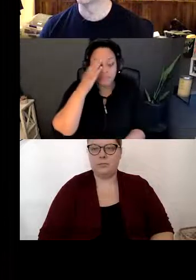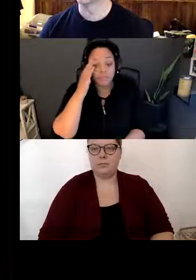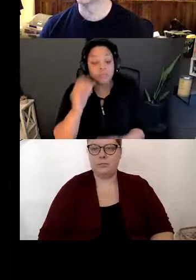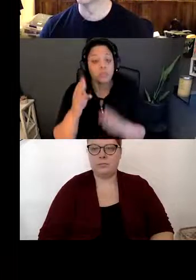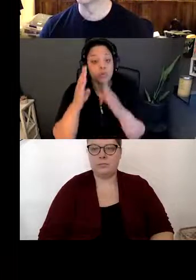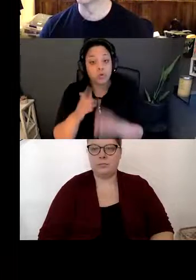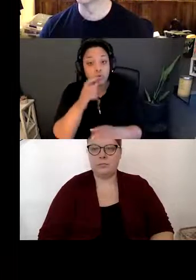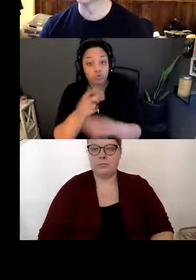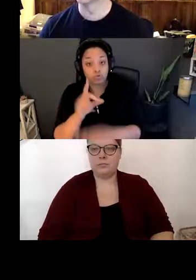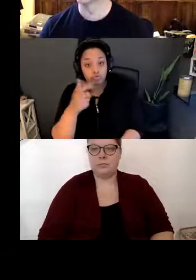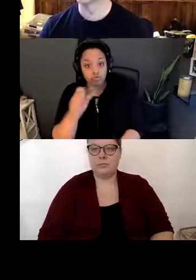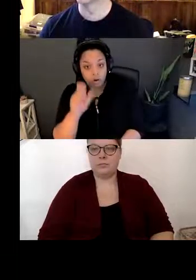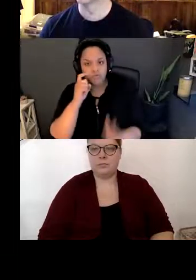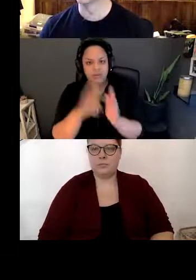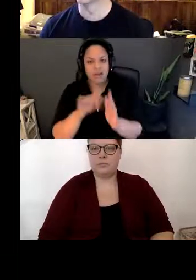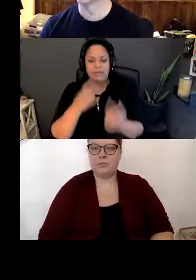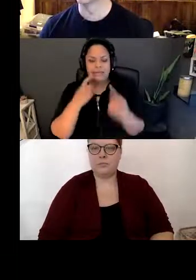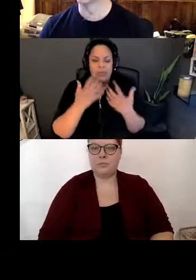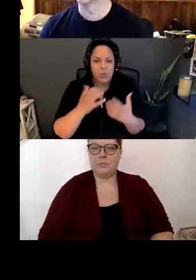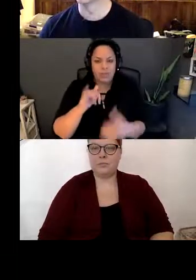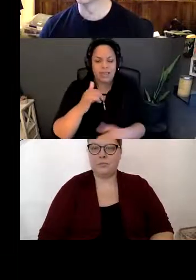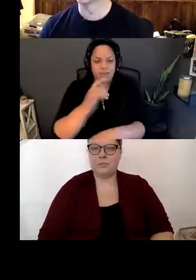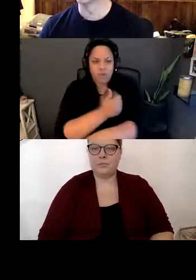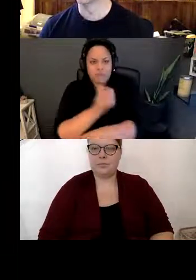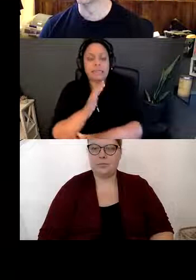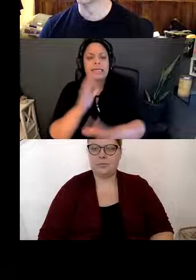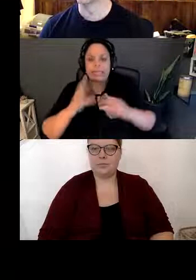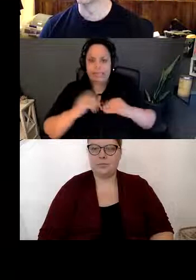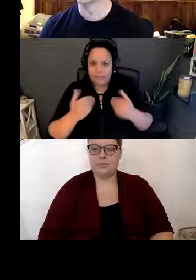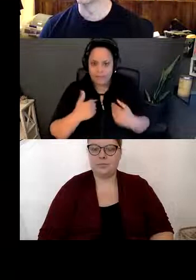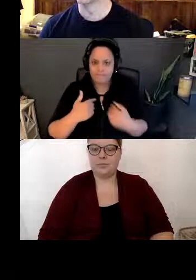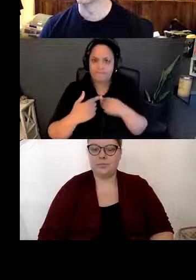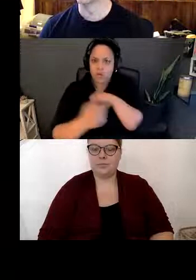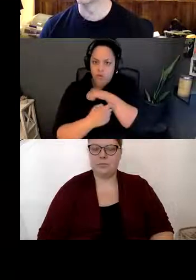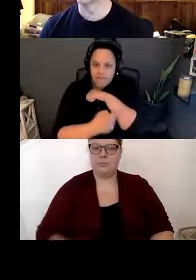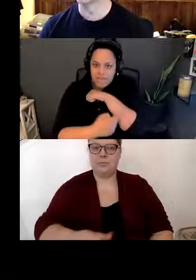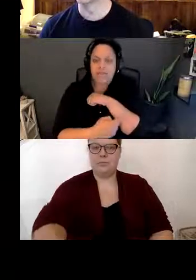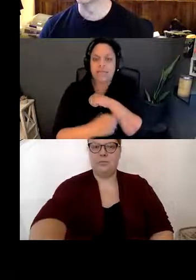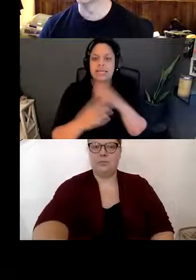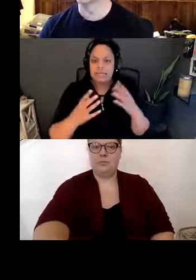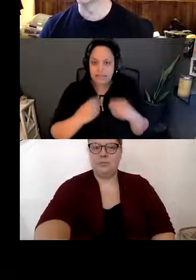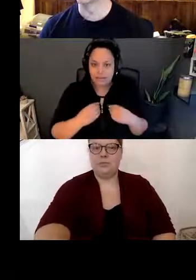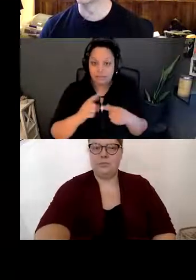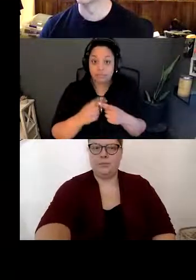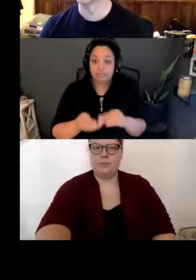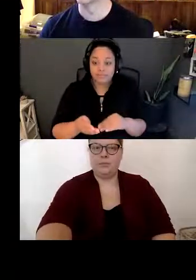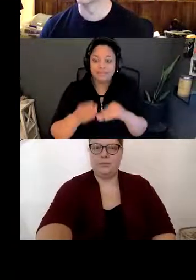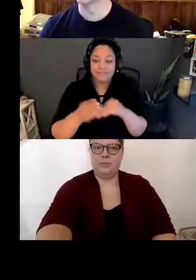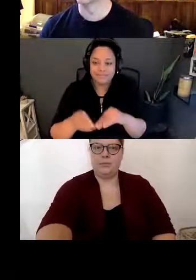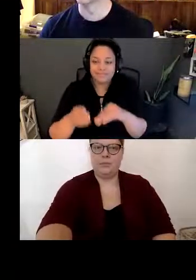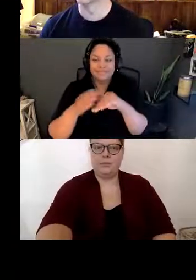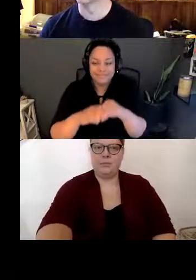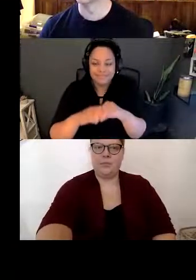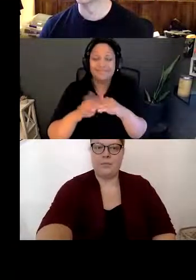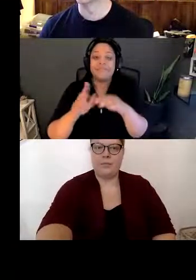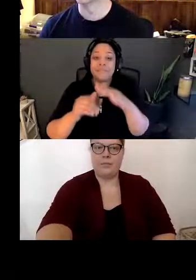to recognize the craving, accept that it's there, and then notice as it maybe gets more and more intense, reaches its peak, and